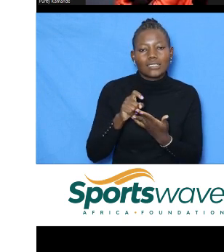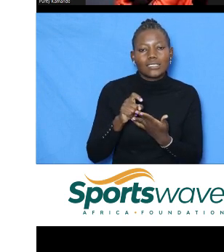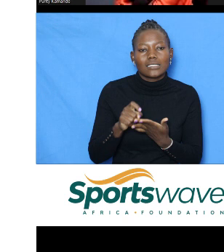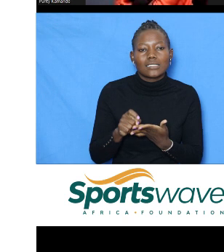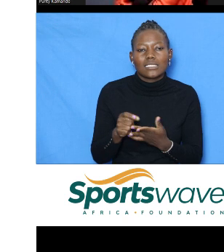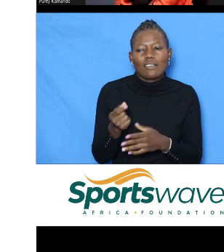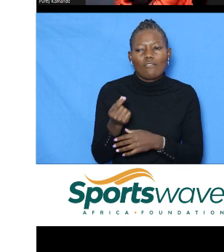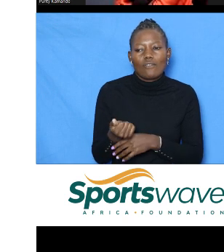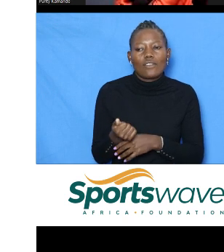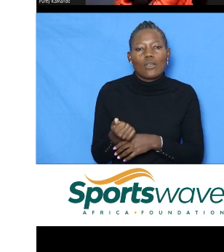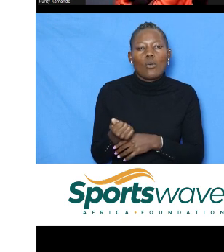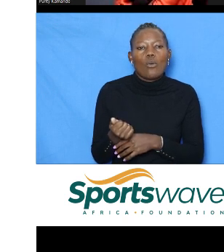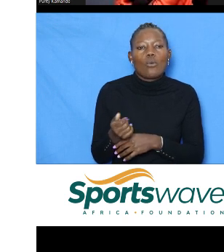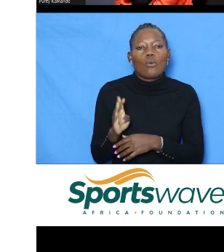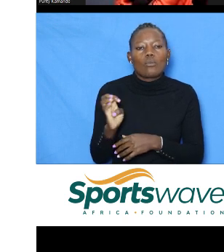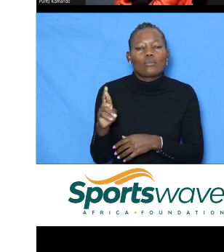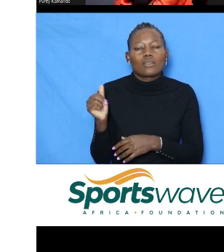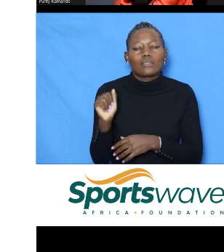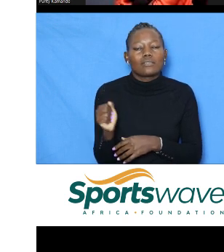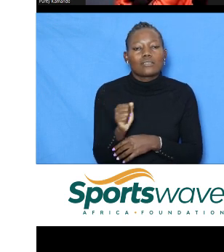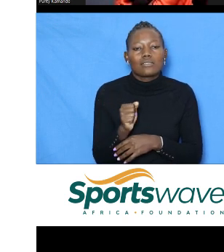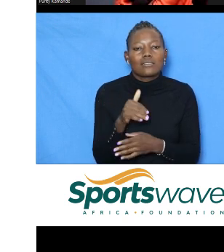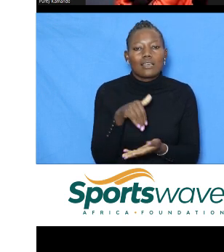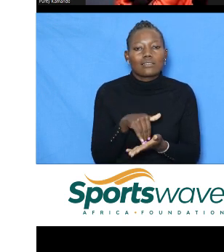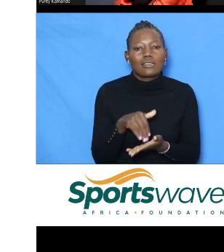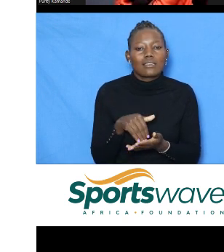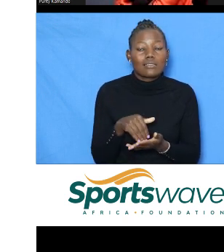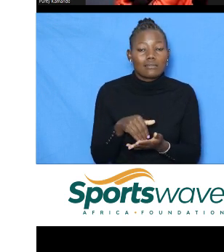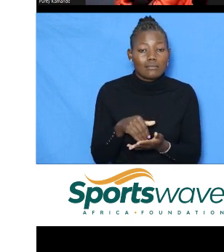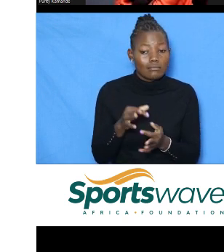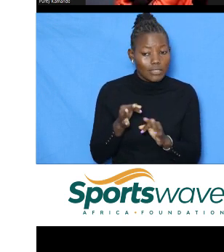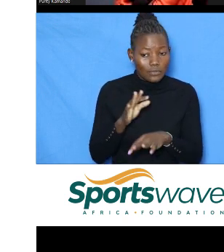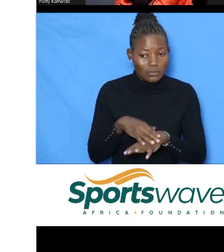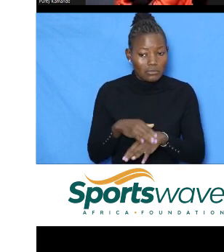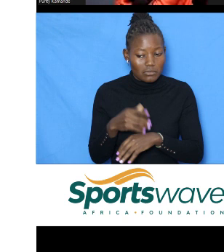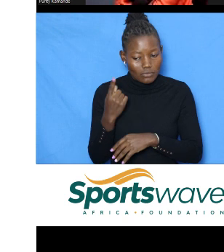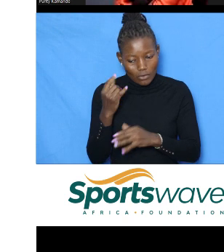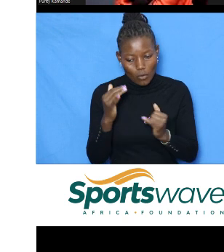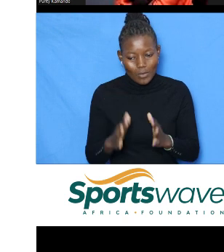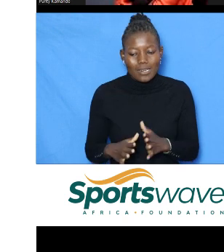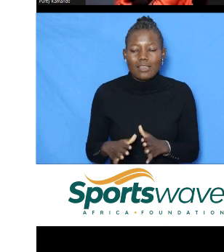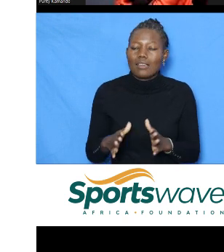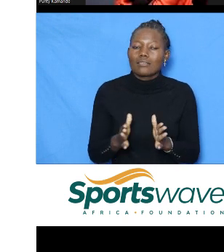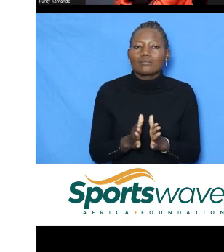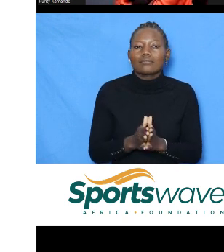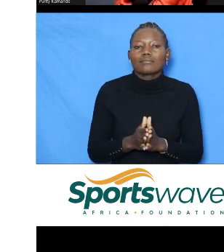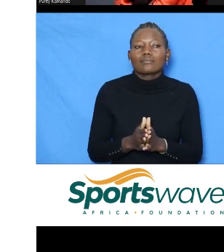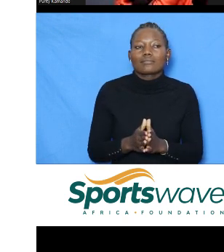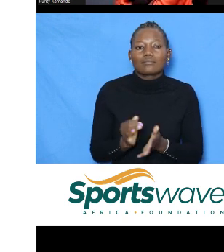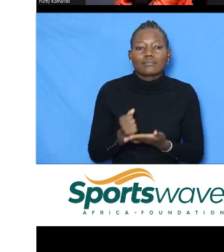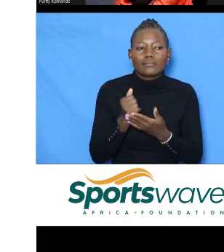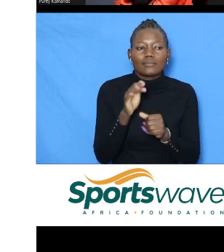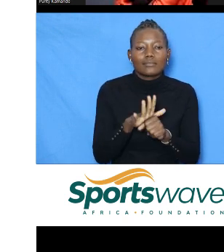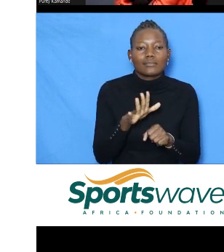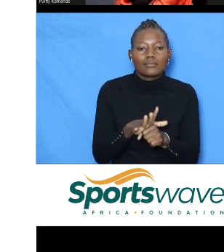adding a few berries here and there. Again, if tolerable for the athlete, those also work as good